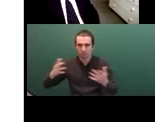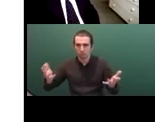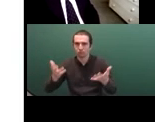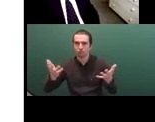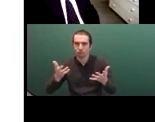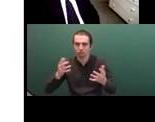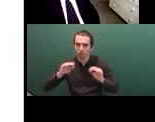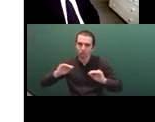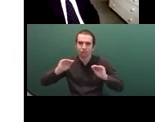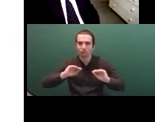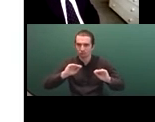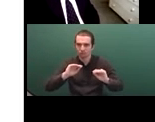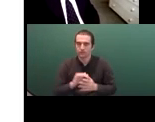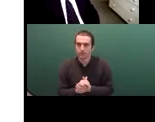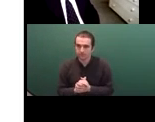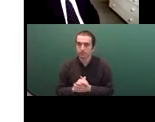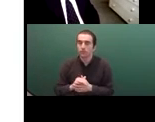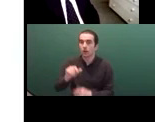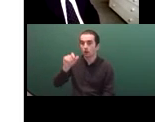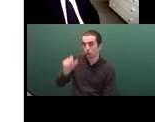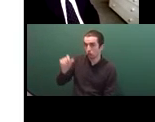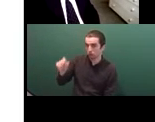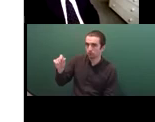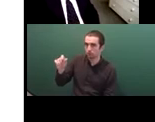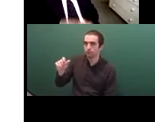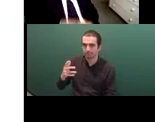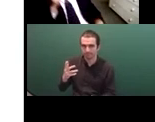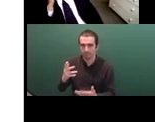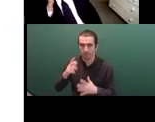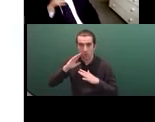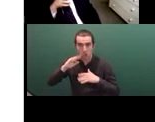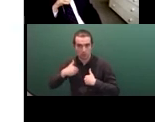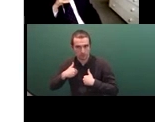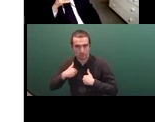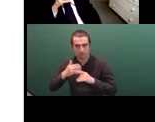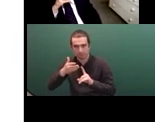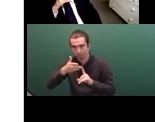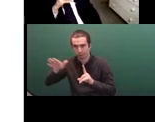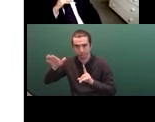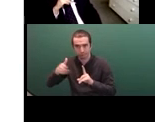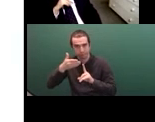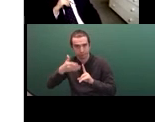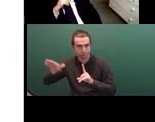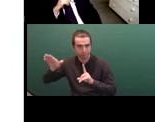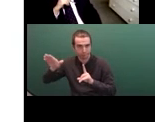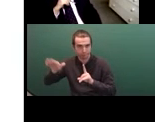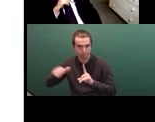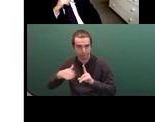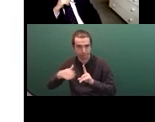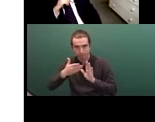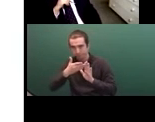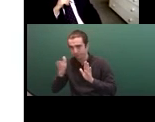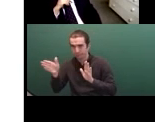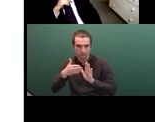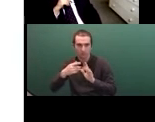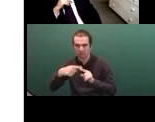a mainstream education environment, students on the autism spectrum are exposed to the different forms of